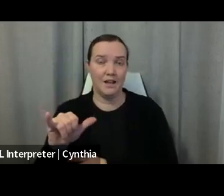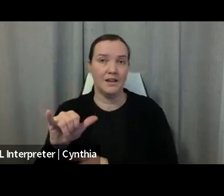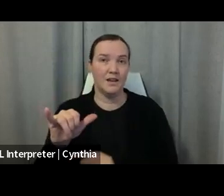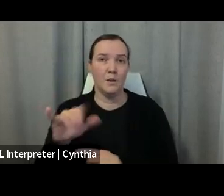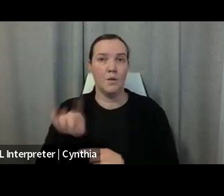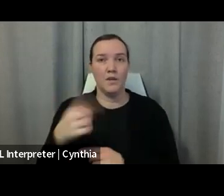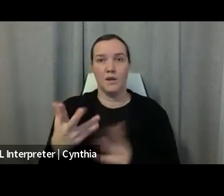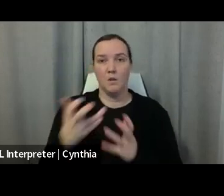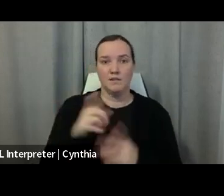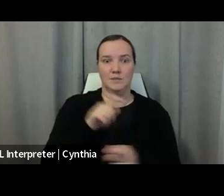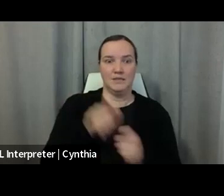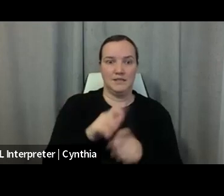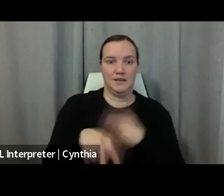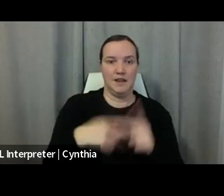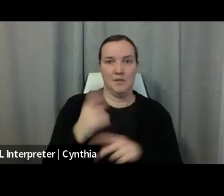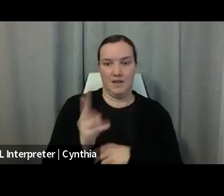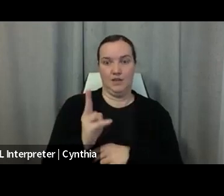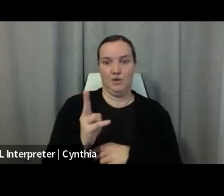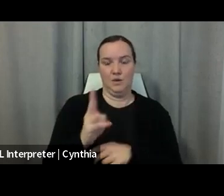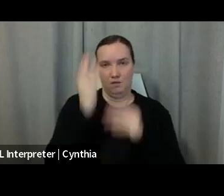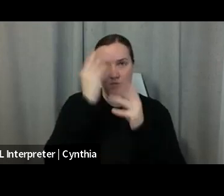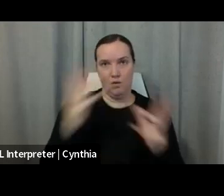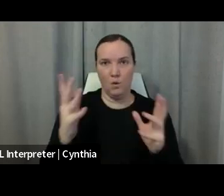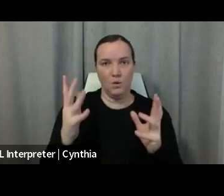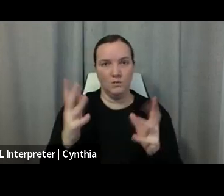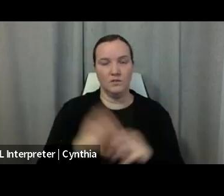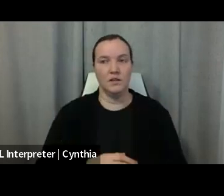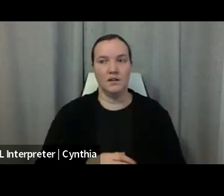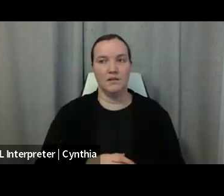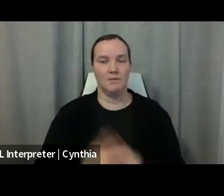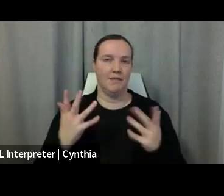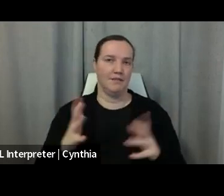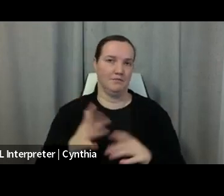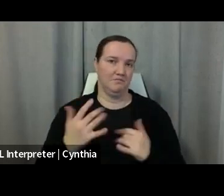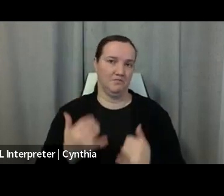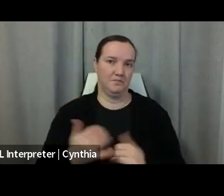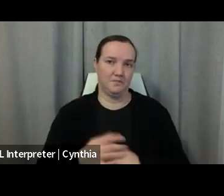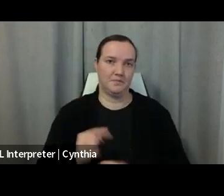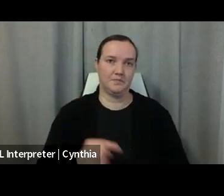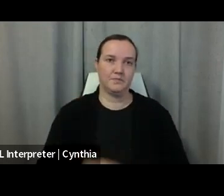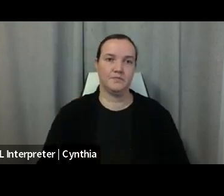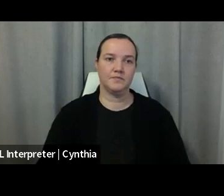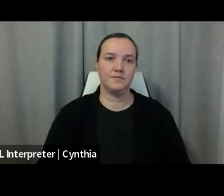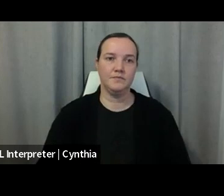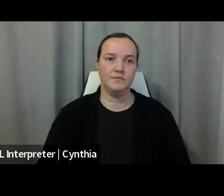history to be told, to be engaged with, for example, right? That's all making sense.